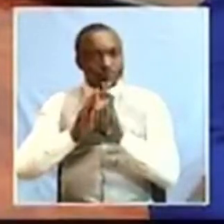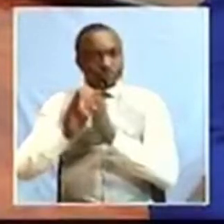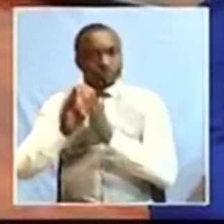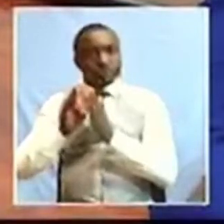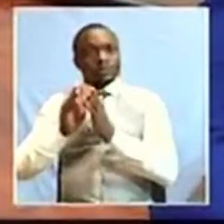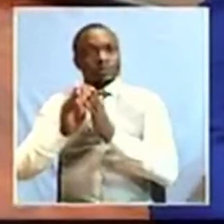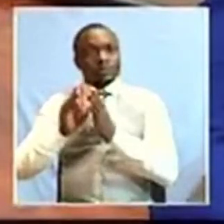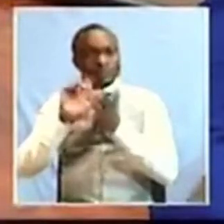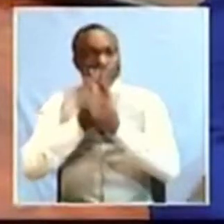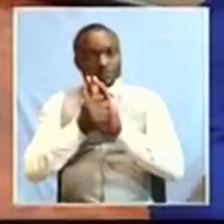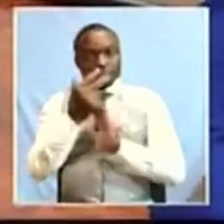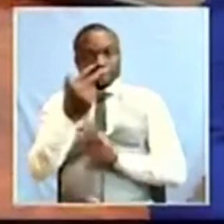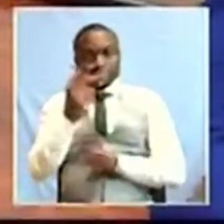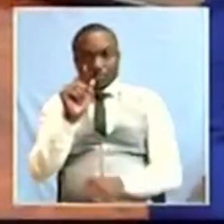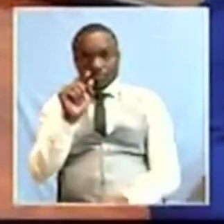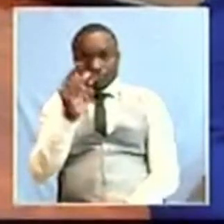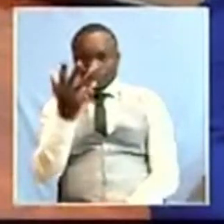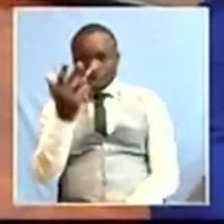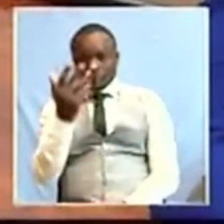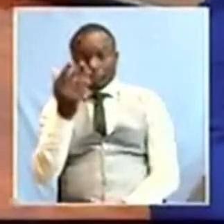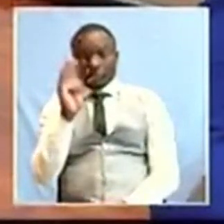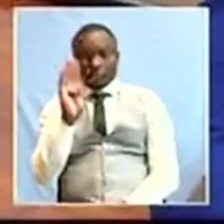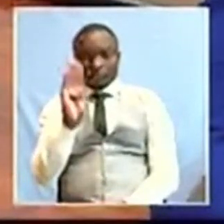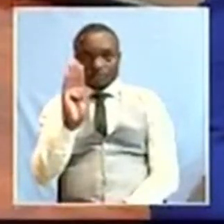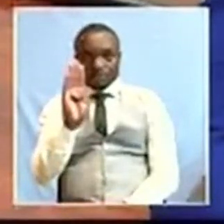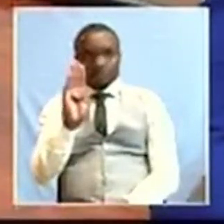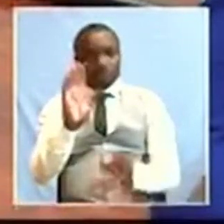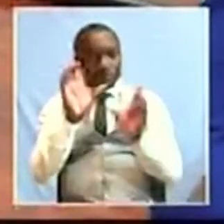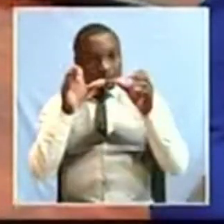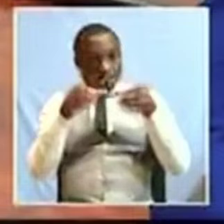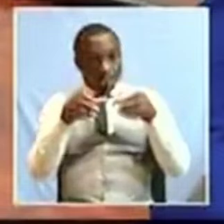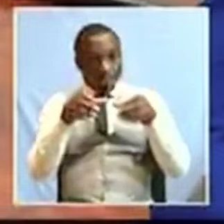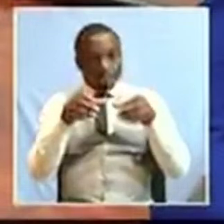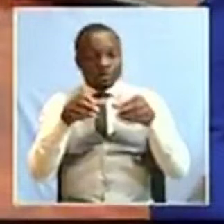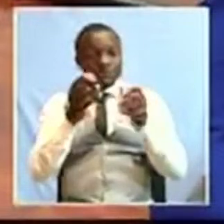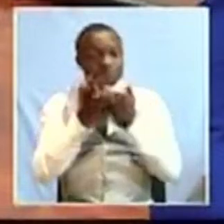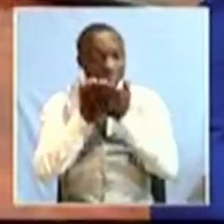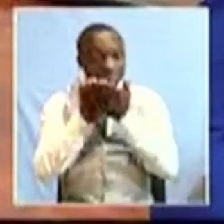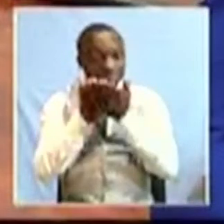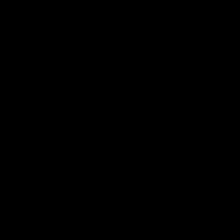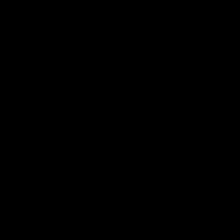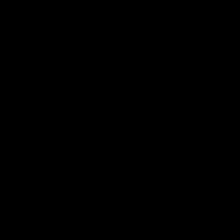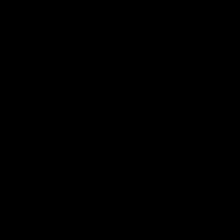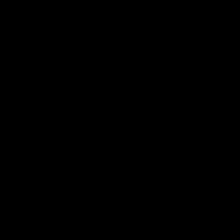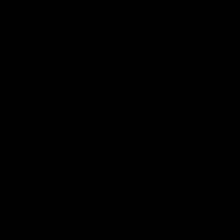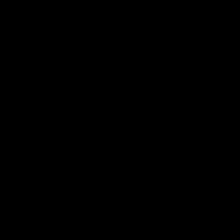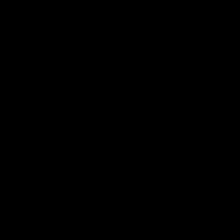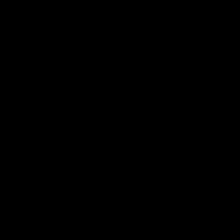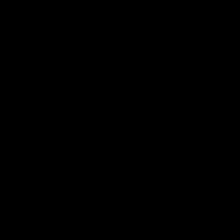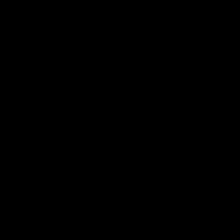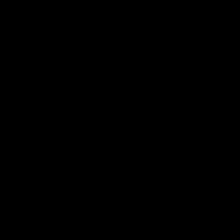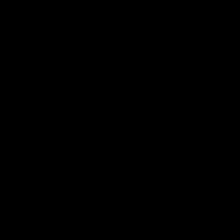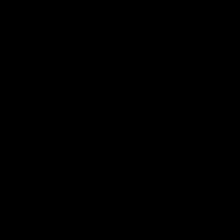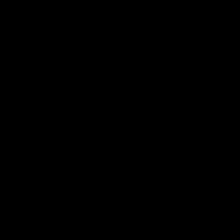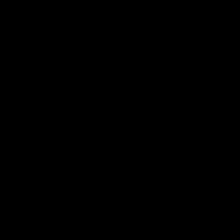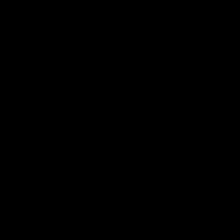of 2015. B. The Council has submitted medical